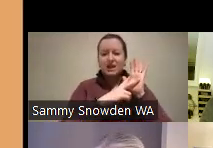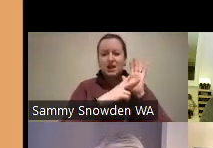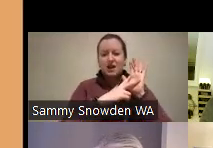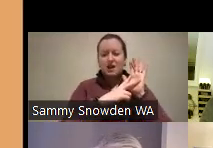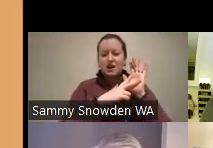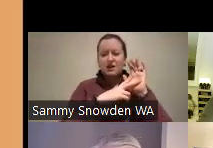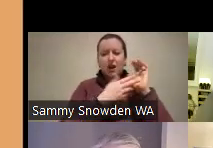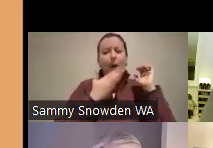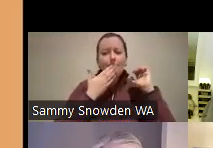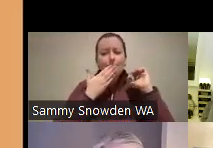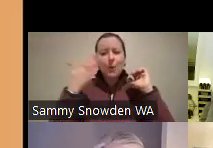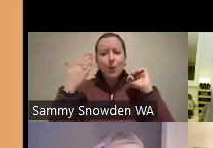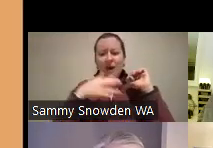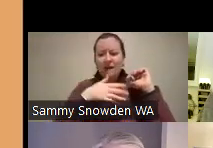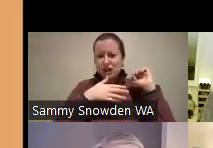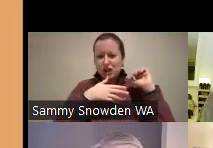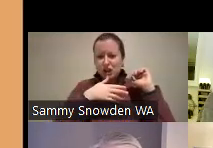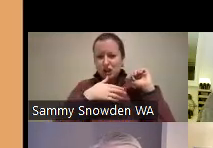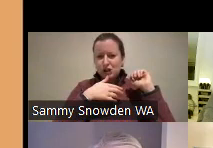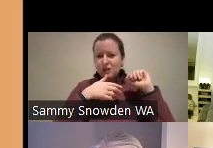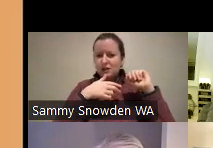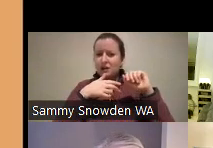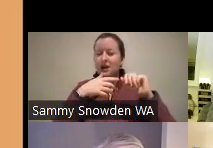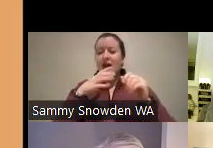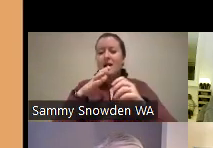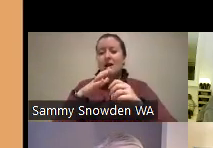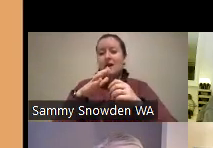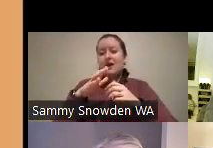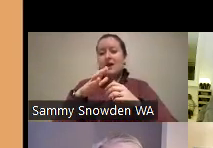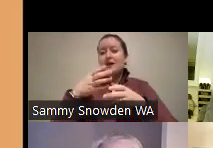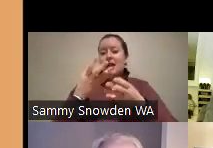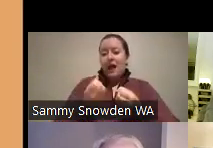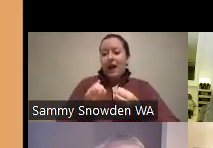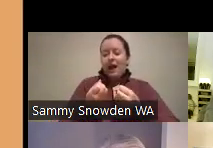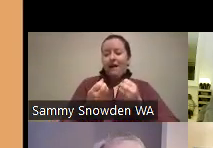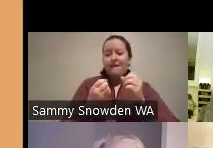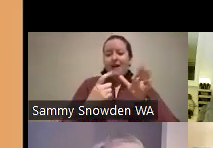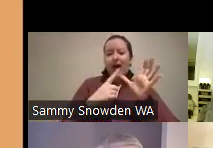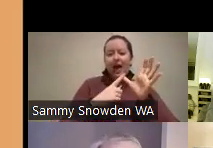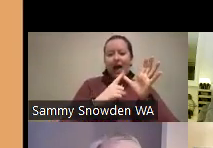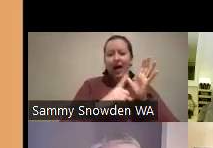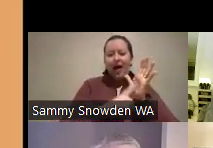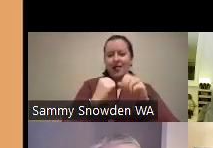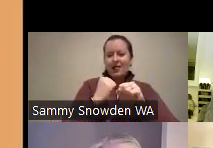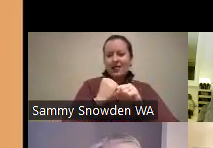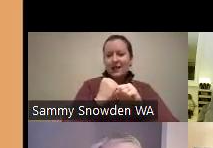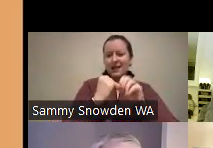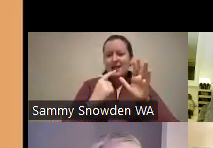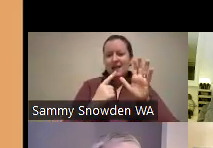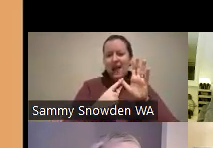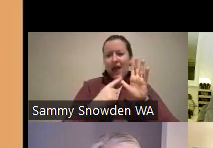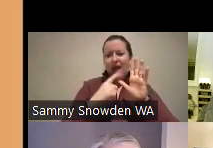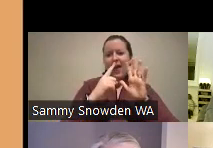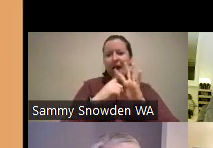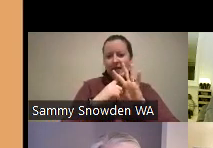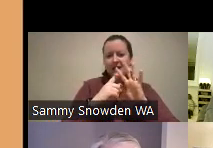extract, as well as some other carotenoids from rainforest plants and other sources that are